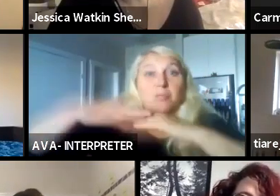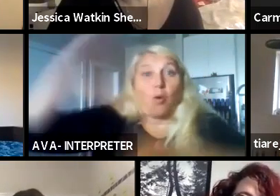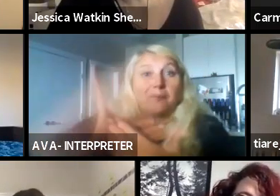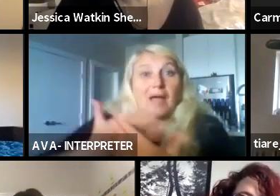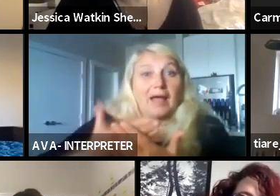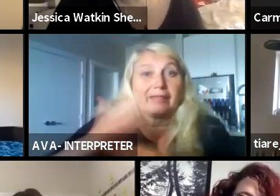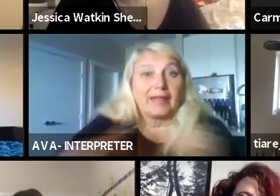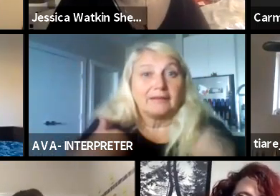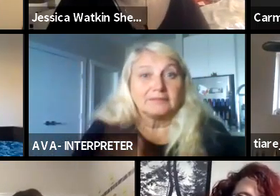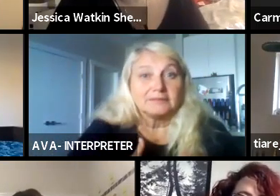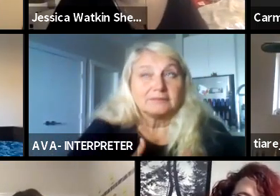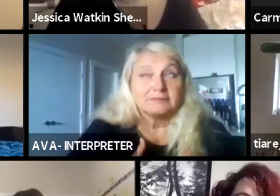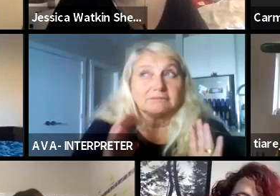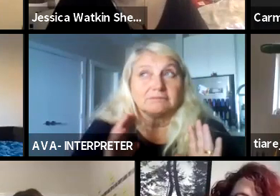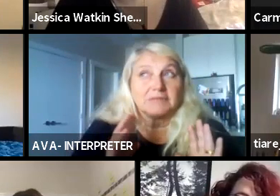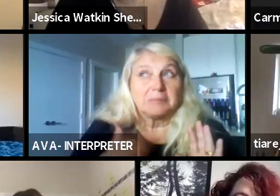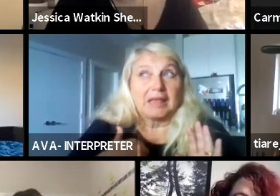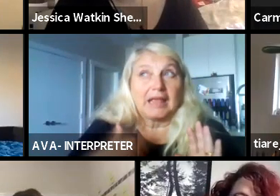Check.